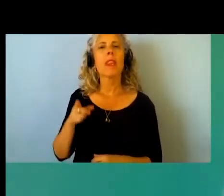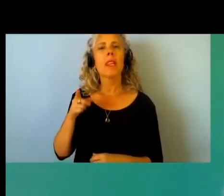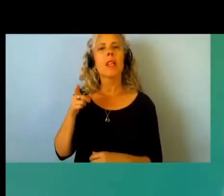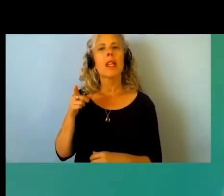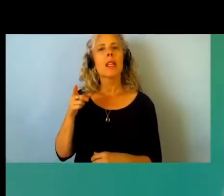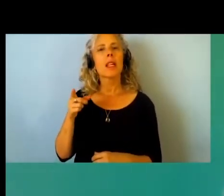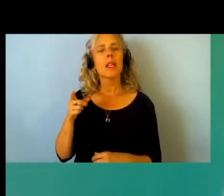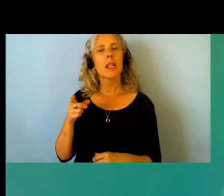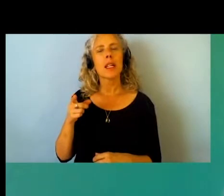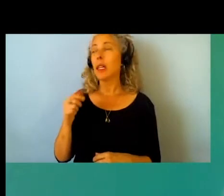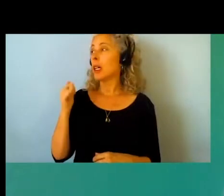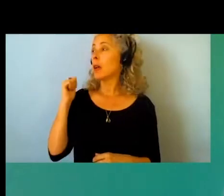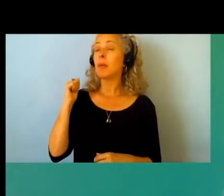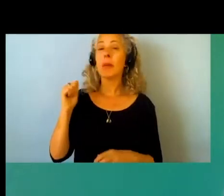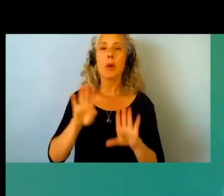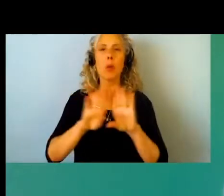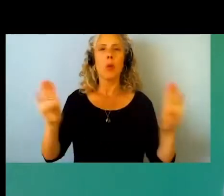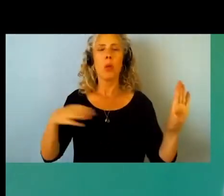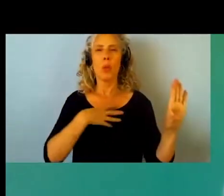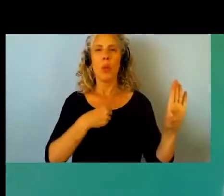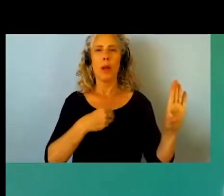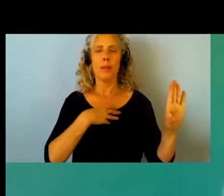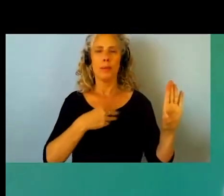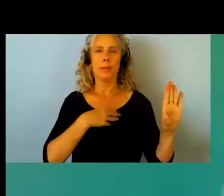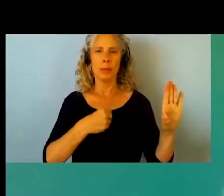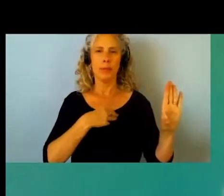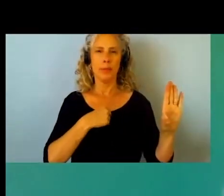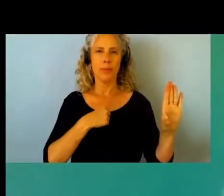front of a solid white background.